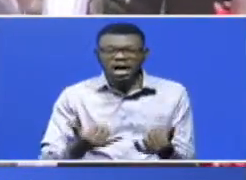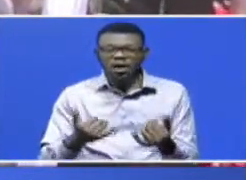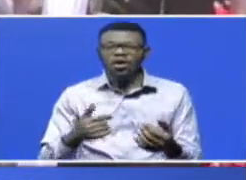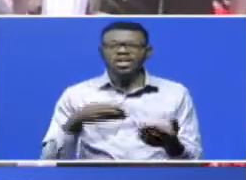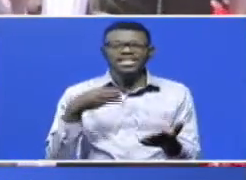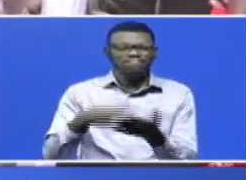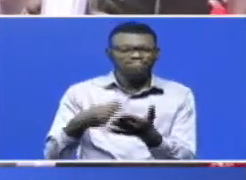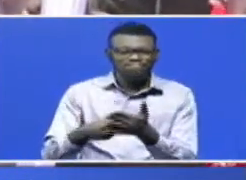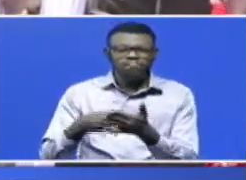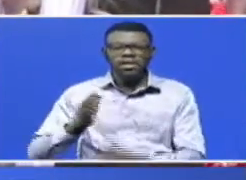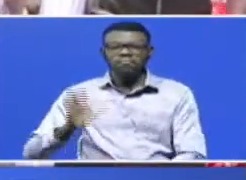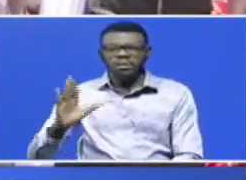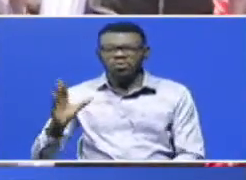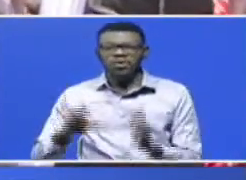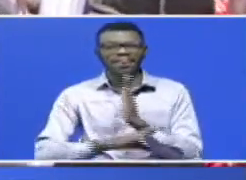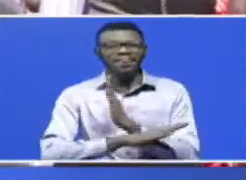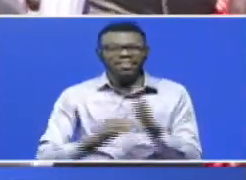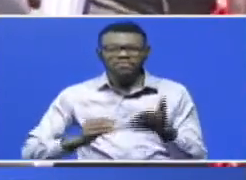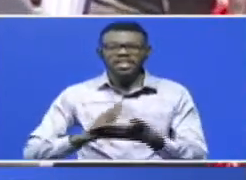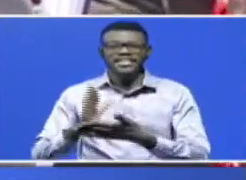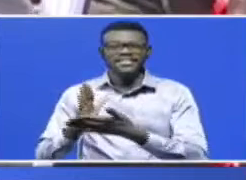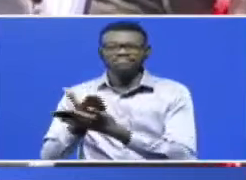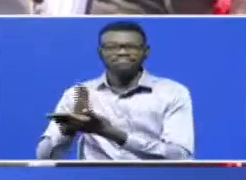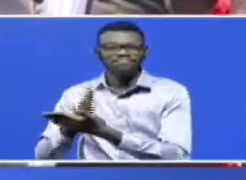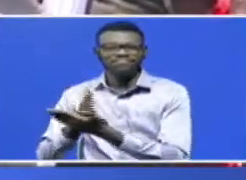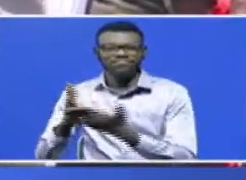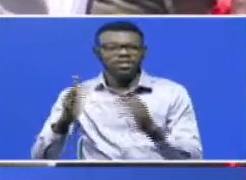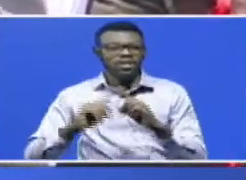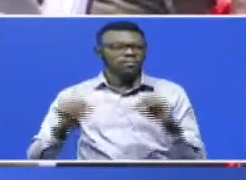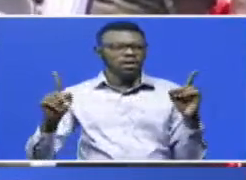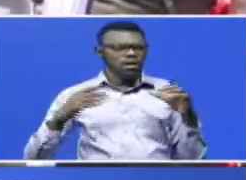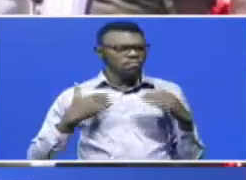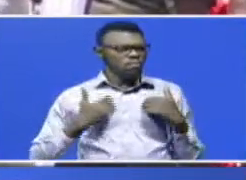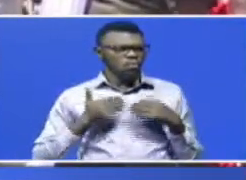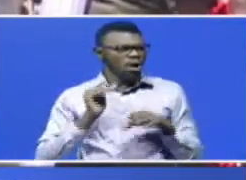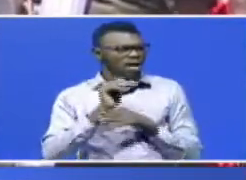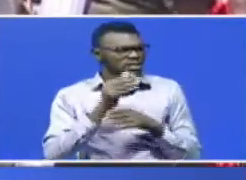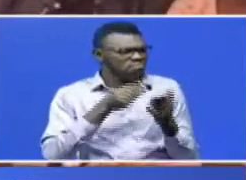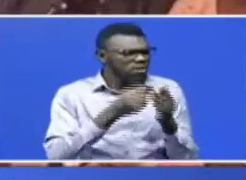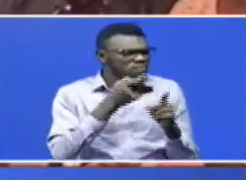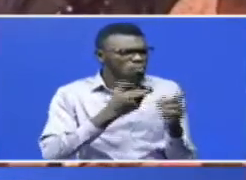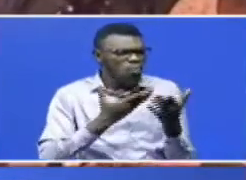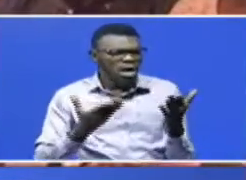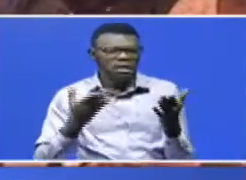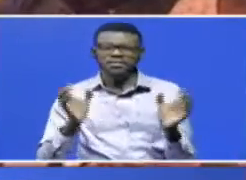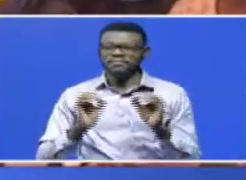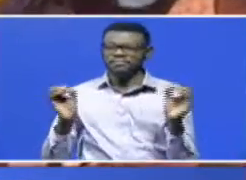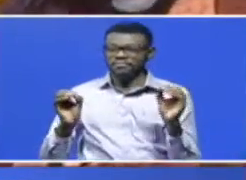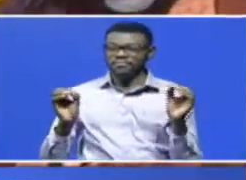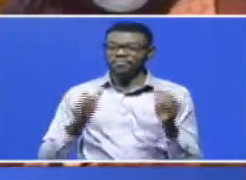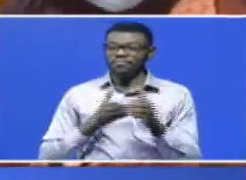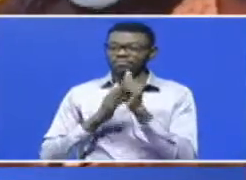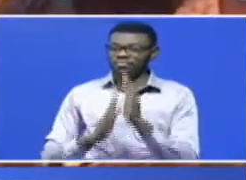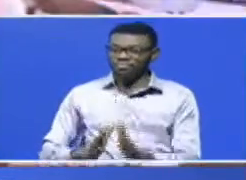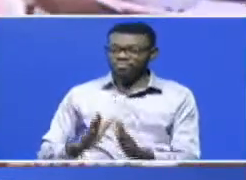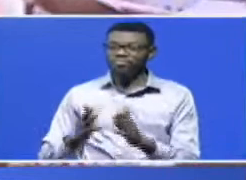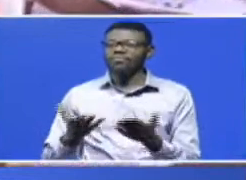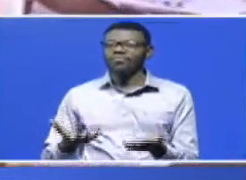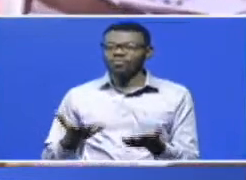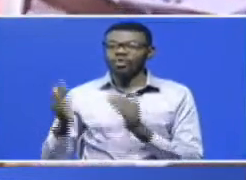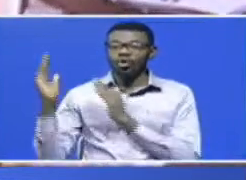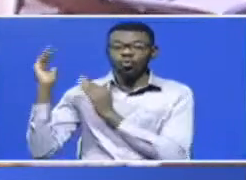mabilioni za pesa wanagawa, lakini hakuna mtu anauliza na hizi pesa ulitoa wapi. Leaders banking on President Uhuru's speech